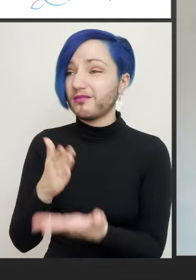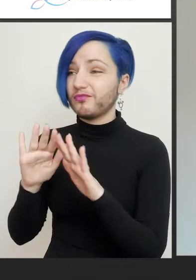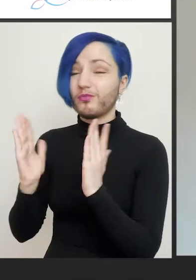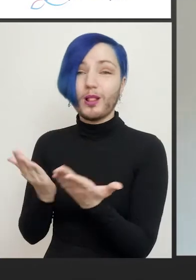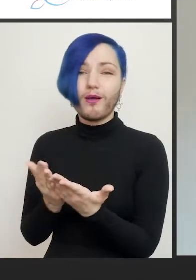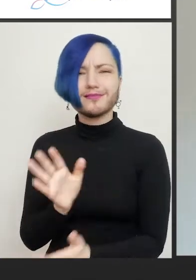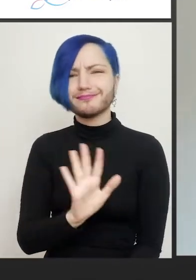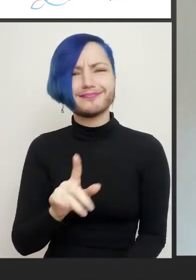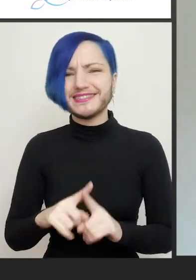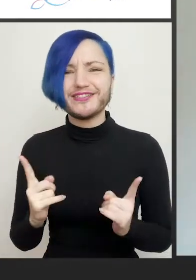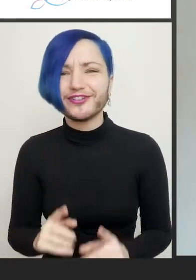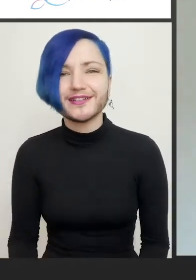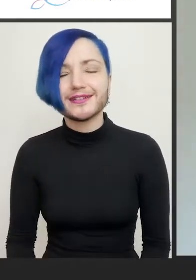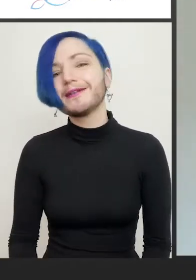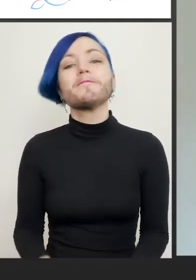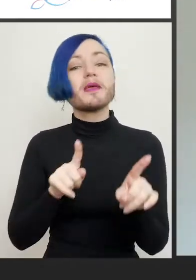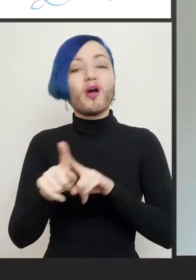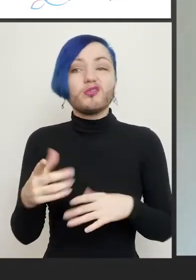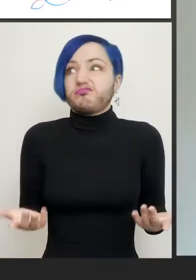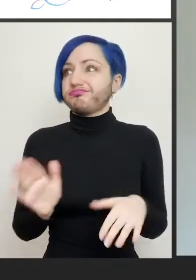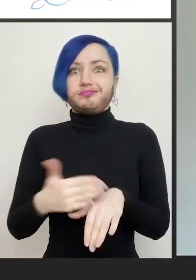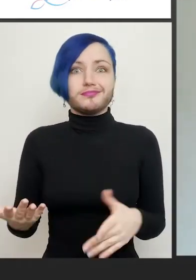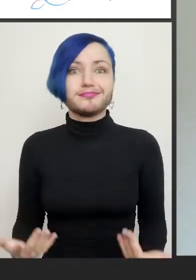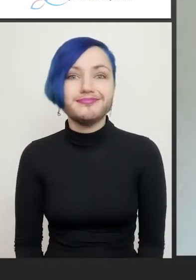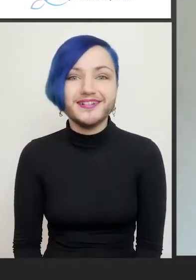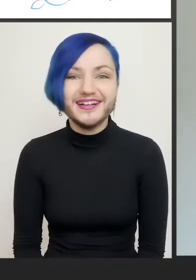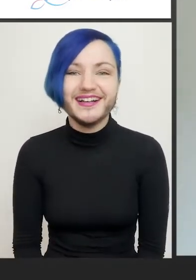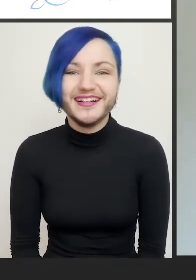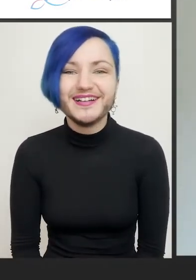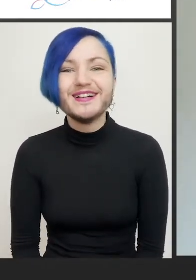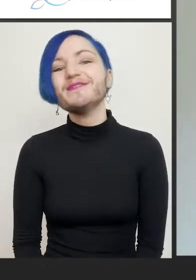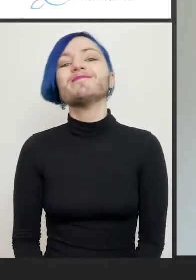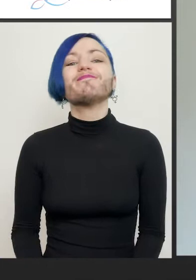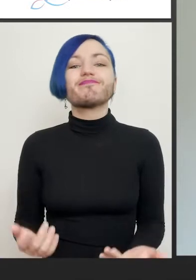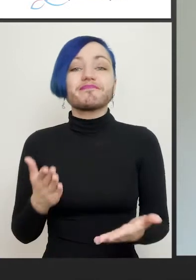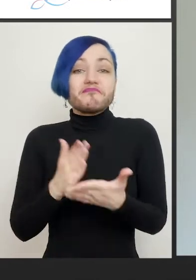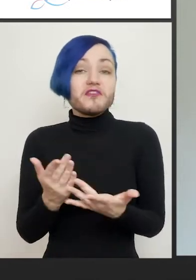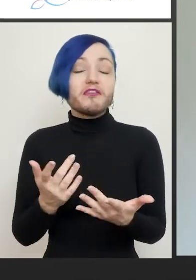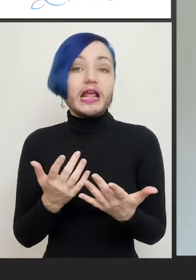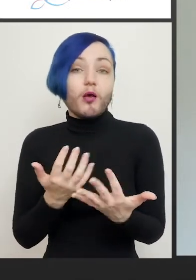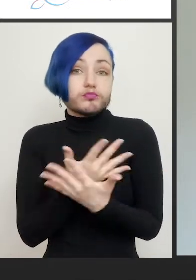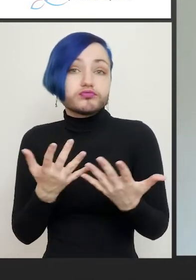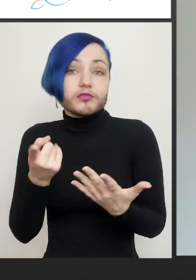that most people don't care, full stop, and a lot of people actually do want